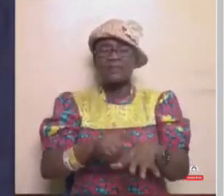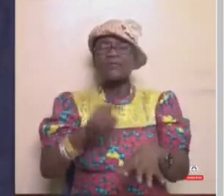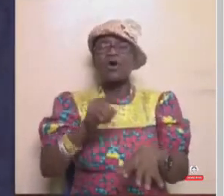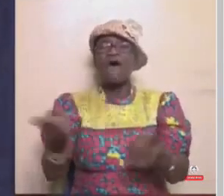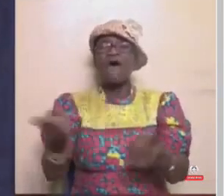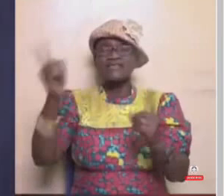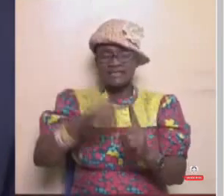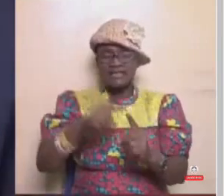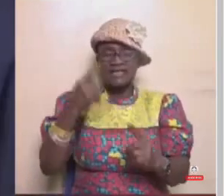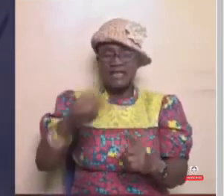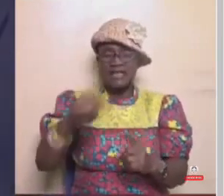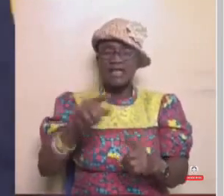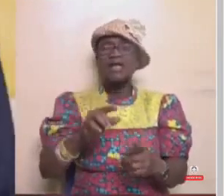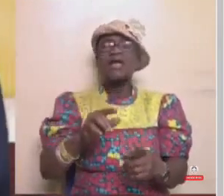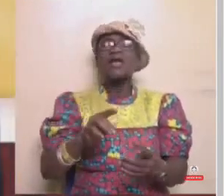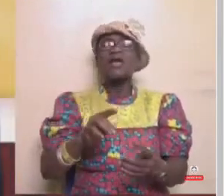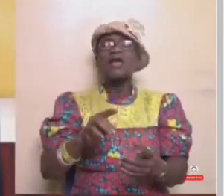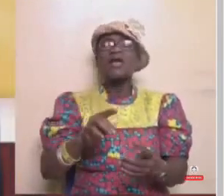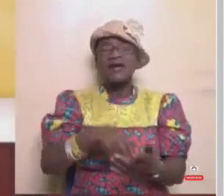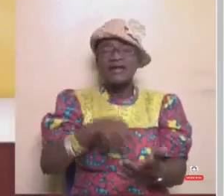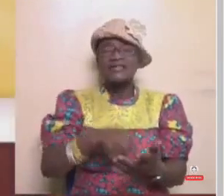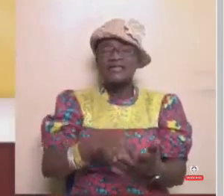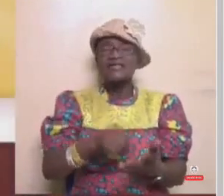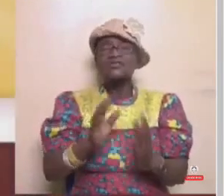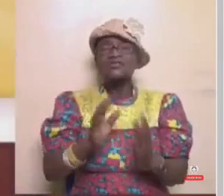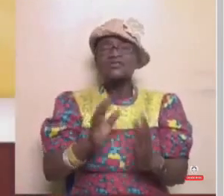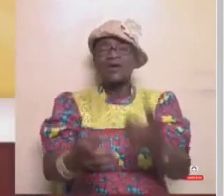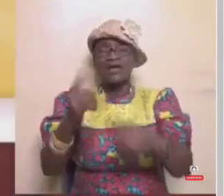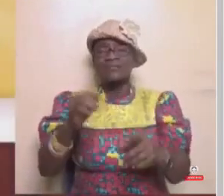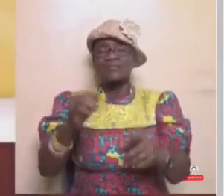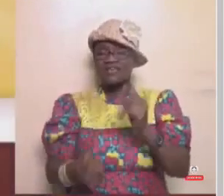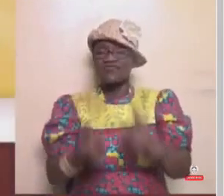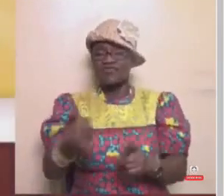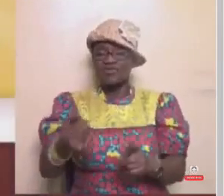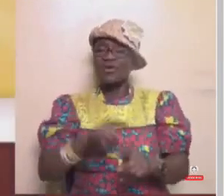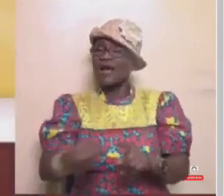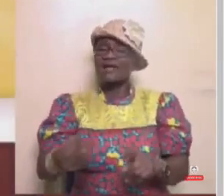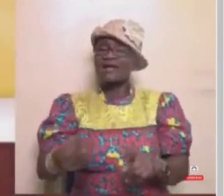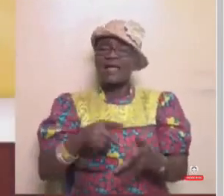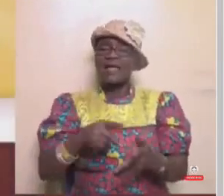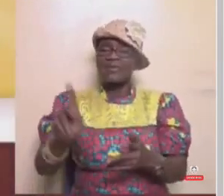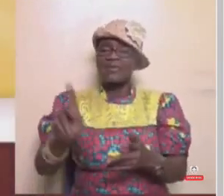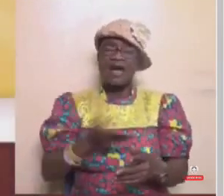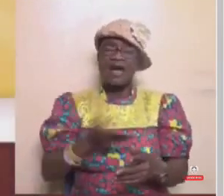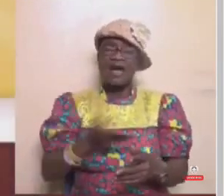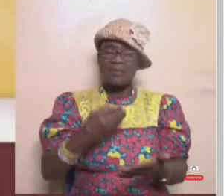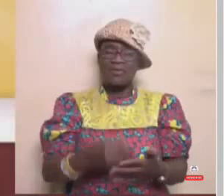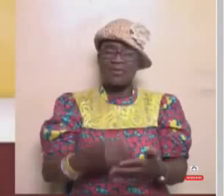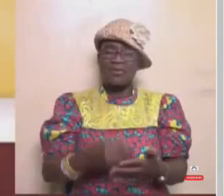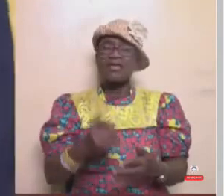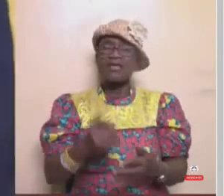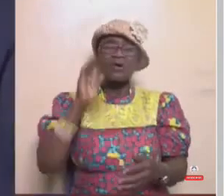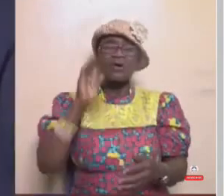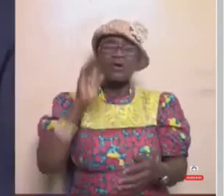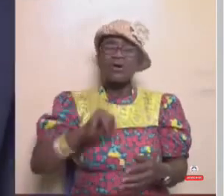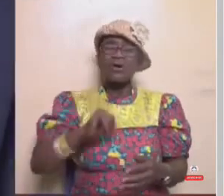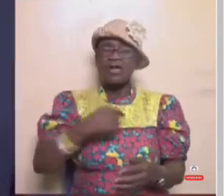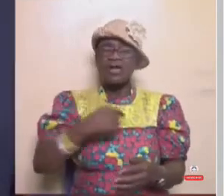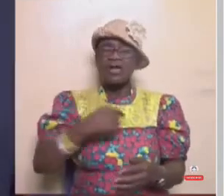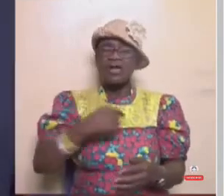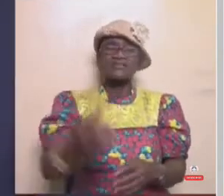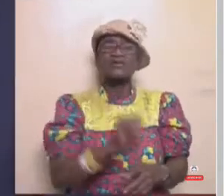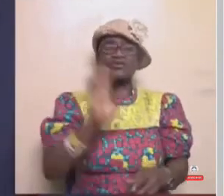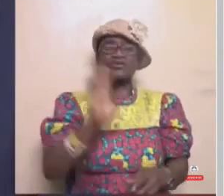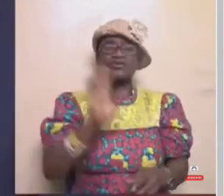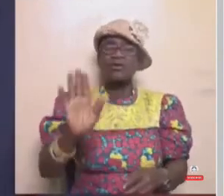came. If you cannot pay our money, we take your two sons. And now, he has reached the end